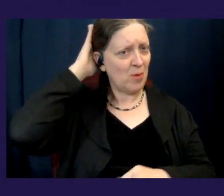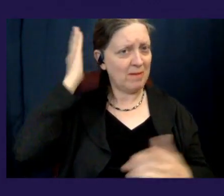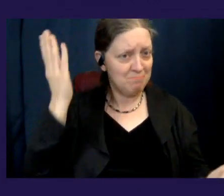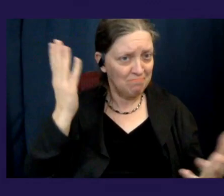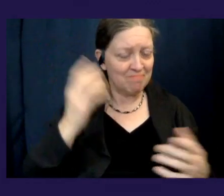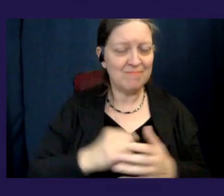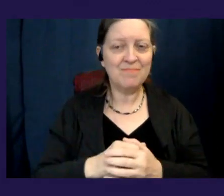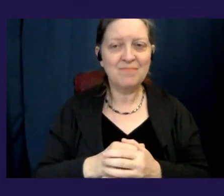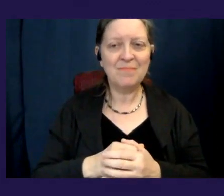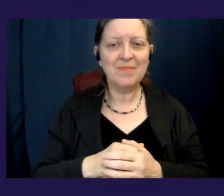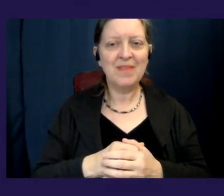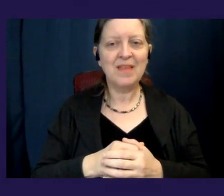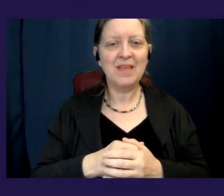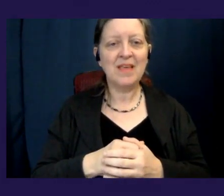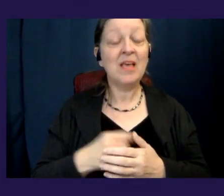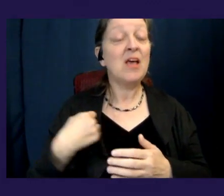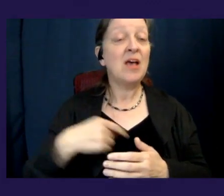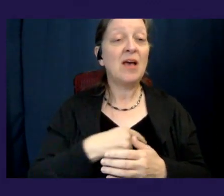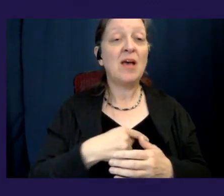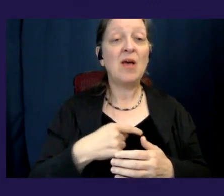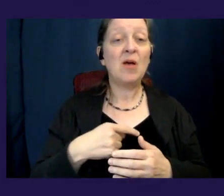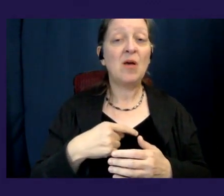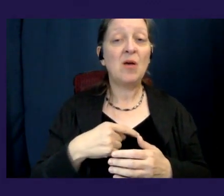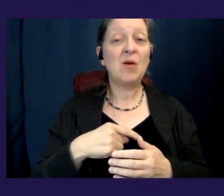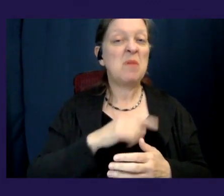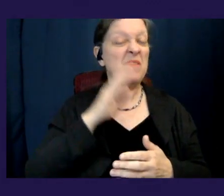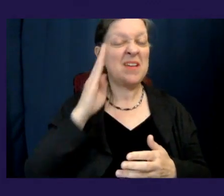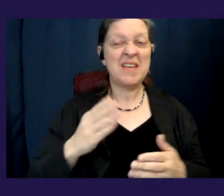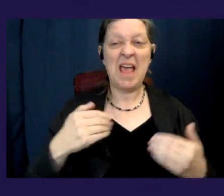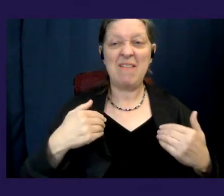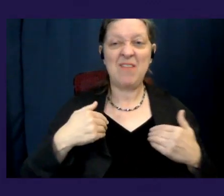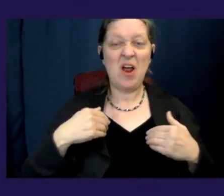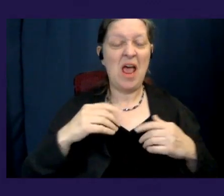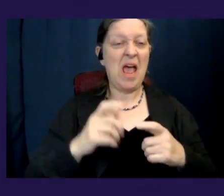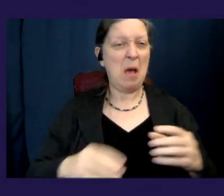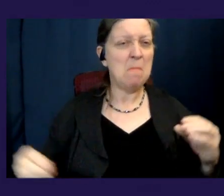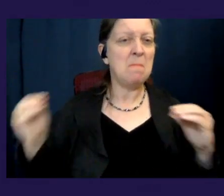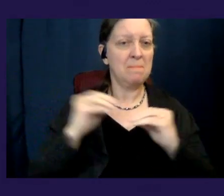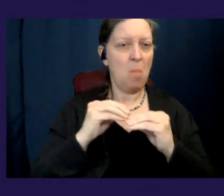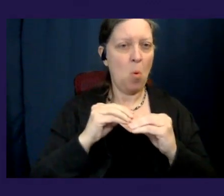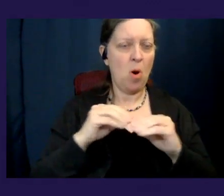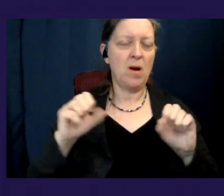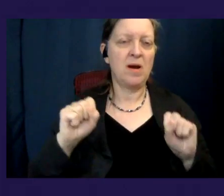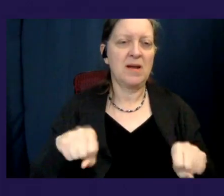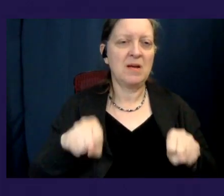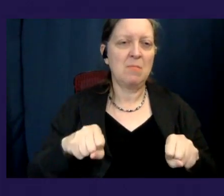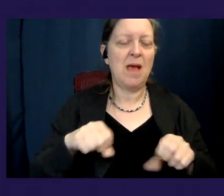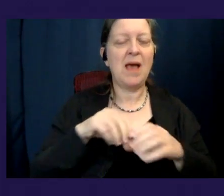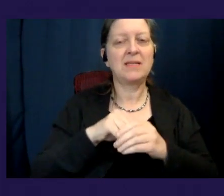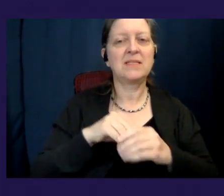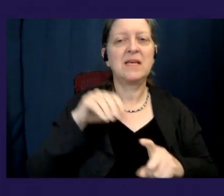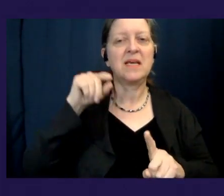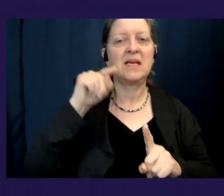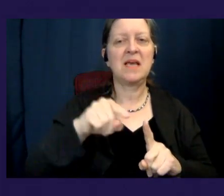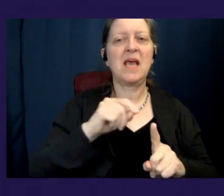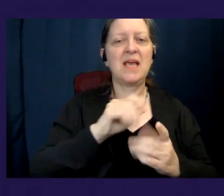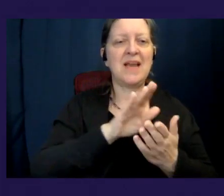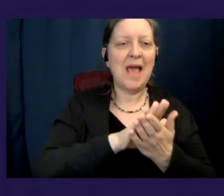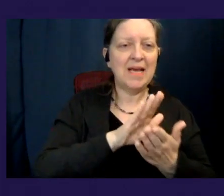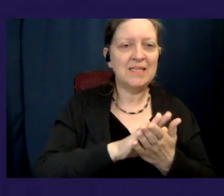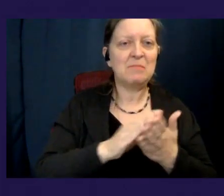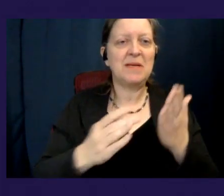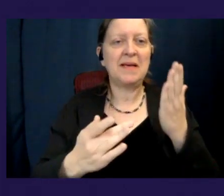greater capacity in public health academia and research generally in technology to